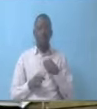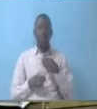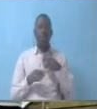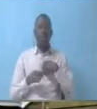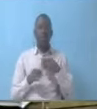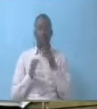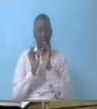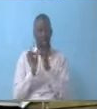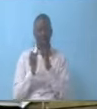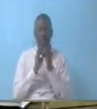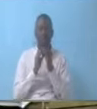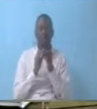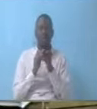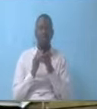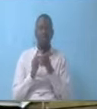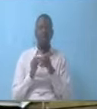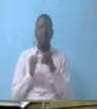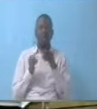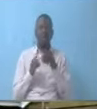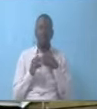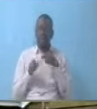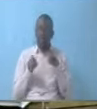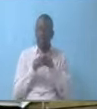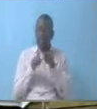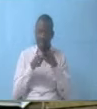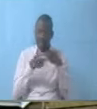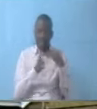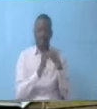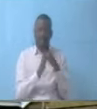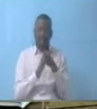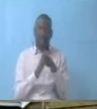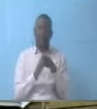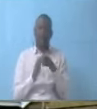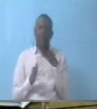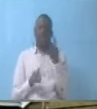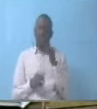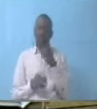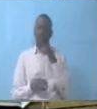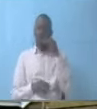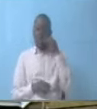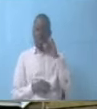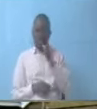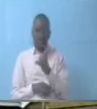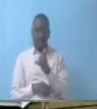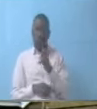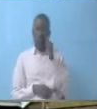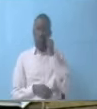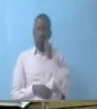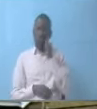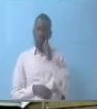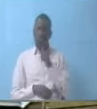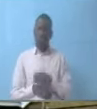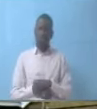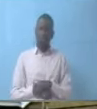it in the same terms that we've agreed to use. Okay.